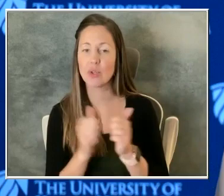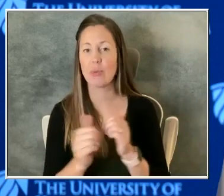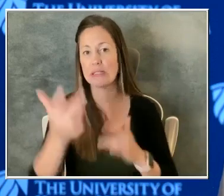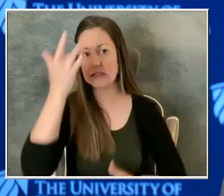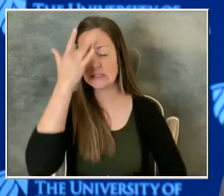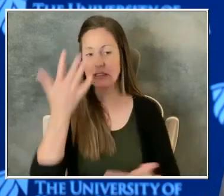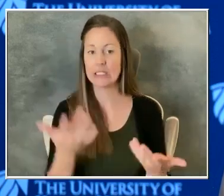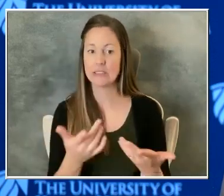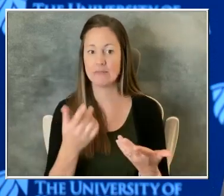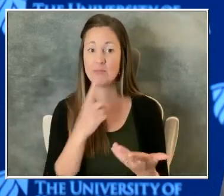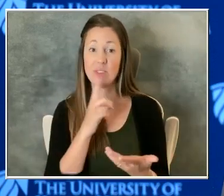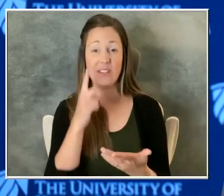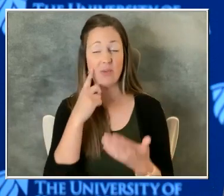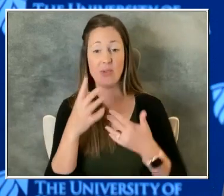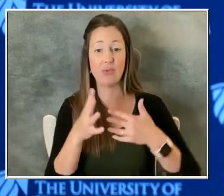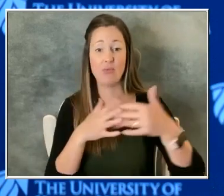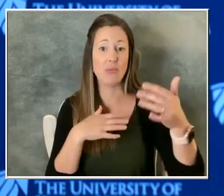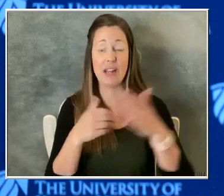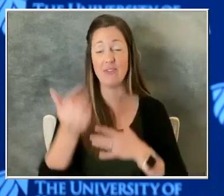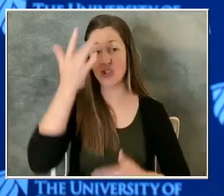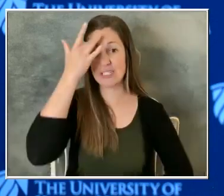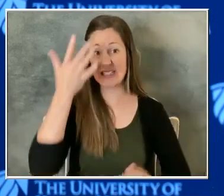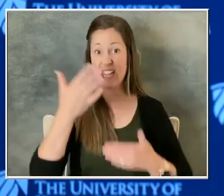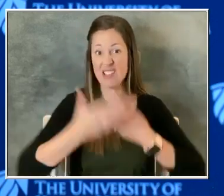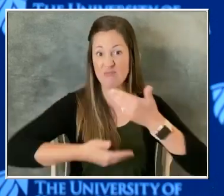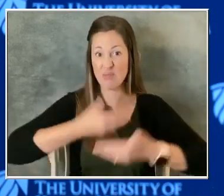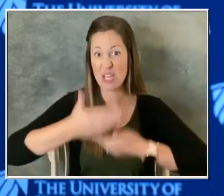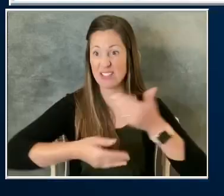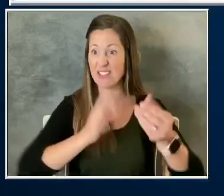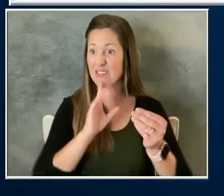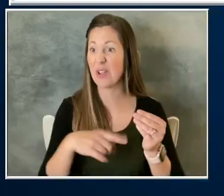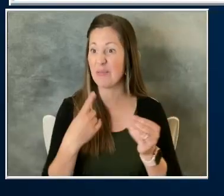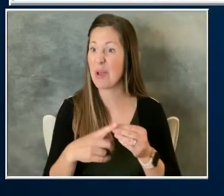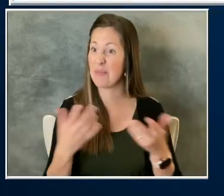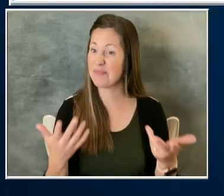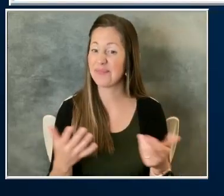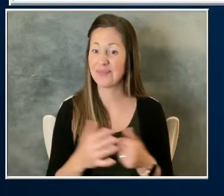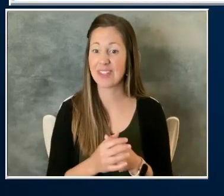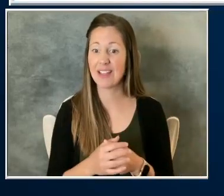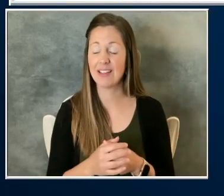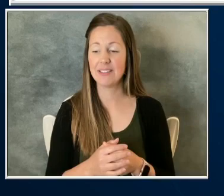for whatever disease process we are talking about. So, you know,